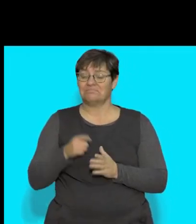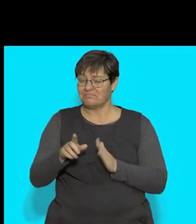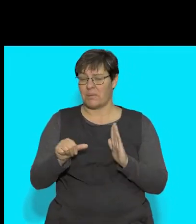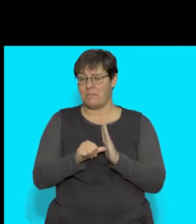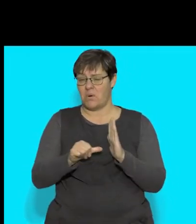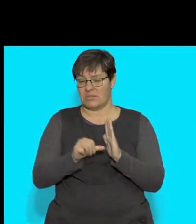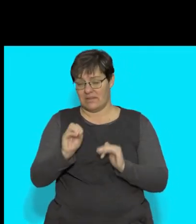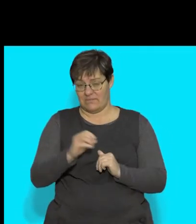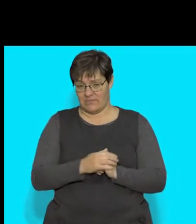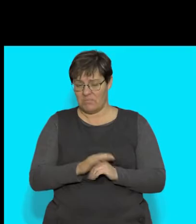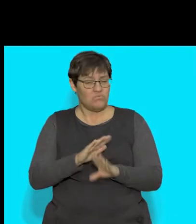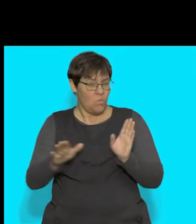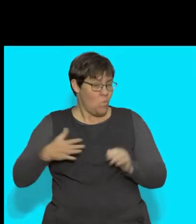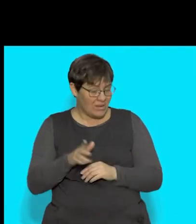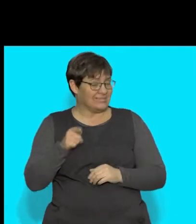what I don't want.